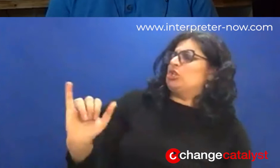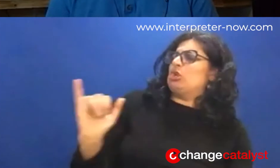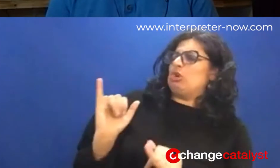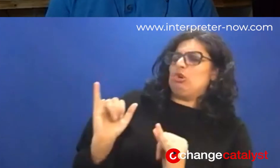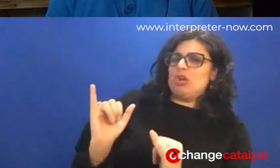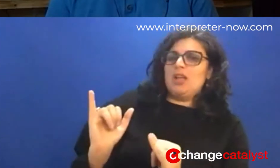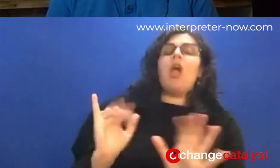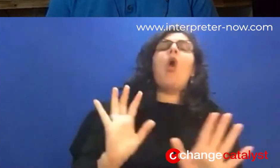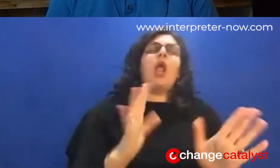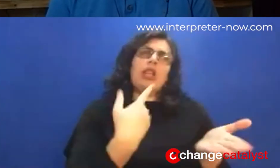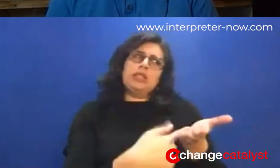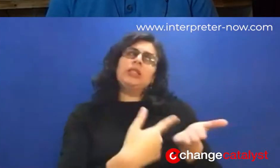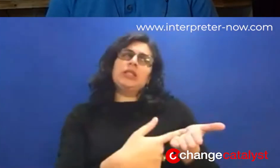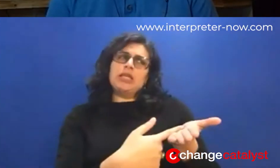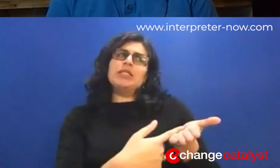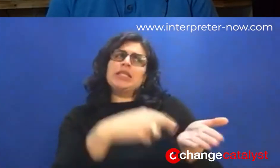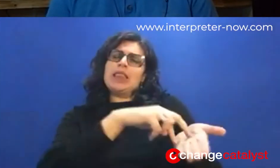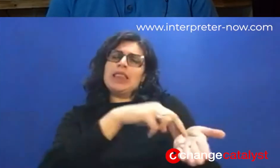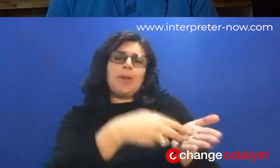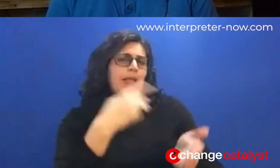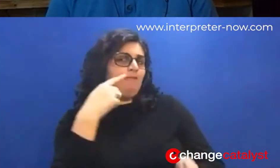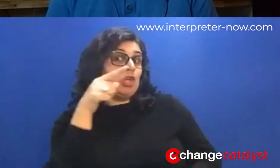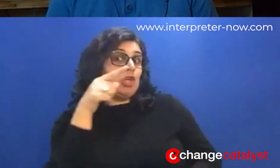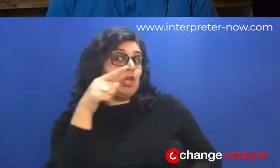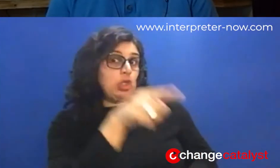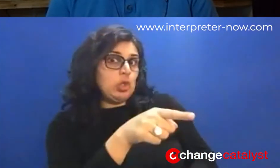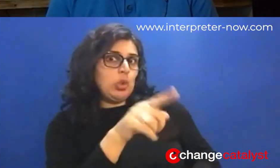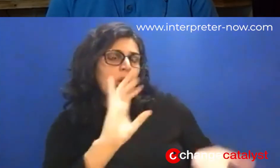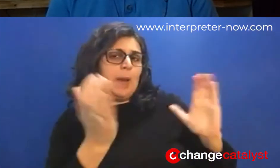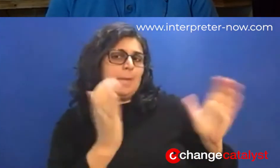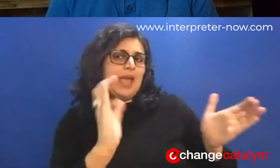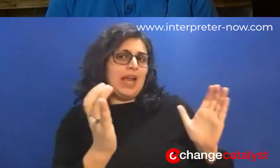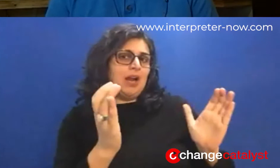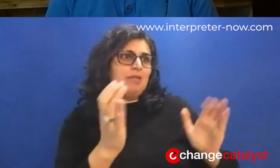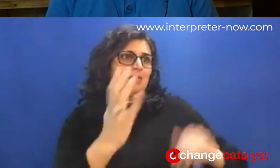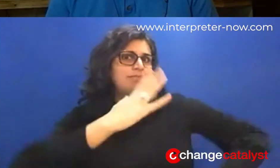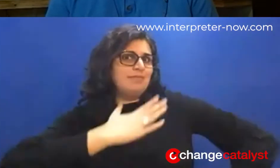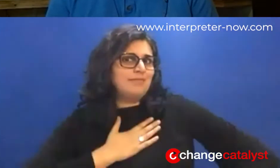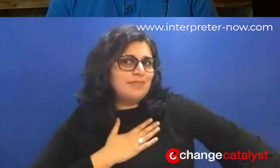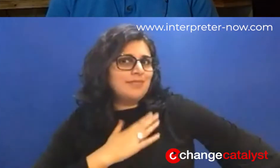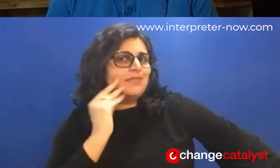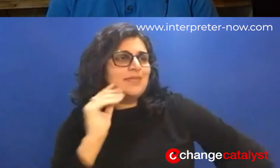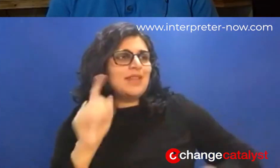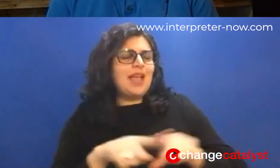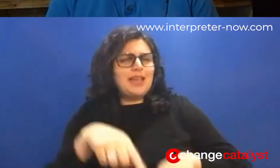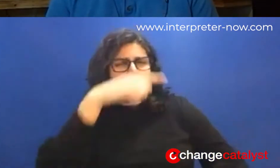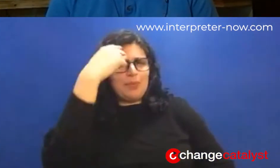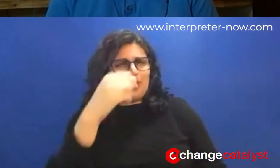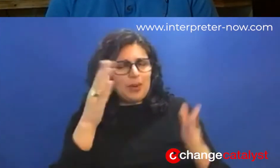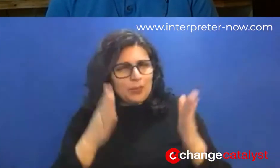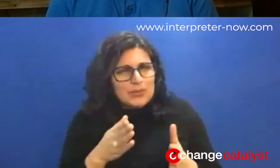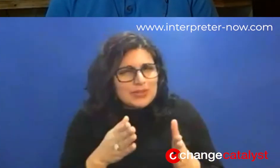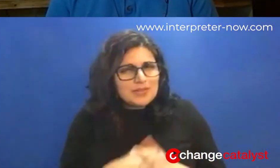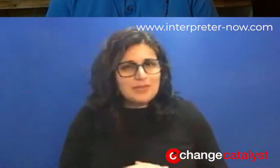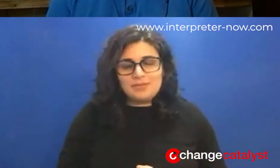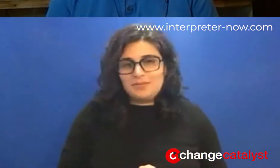Okay, let's talk about what that meant for you versus me as a Black person.